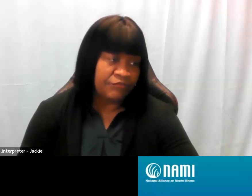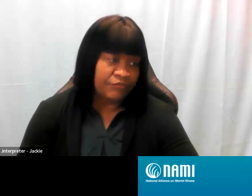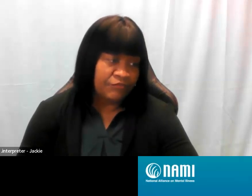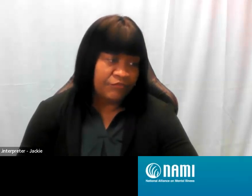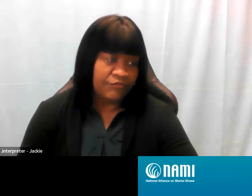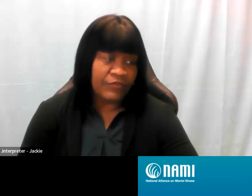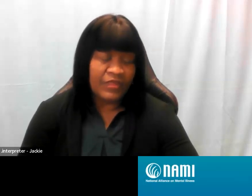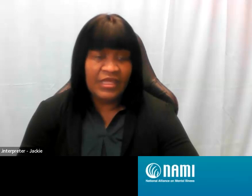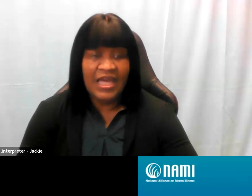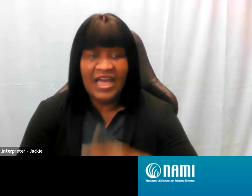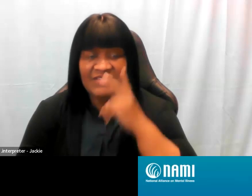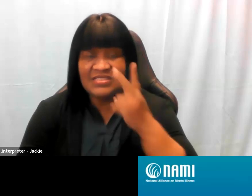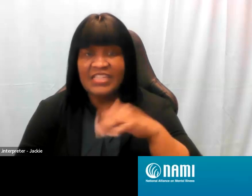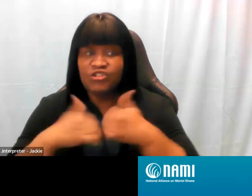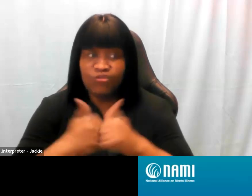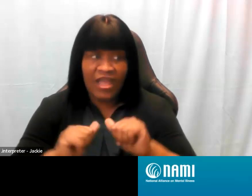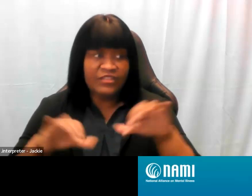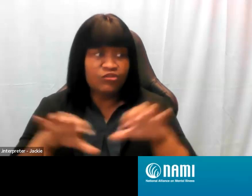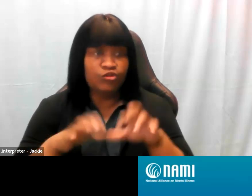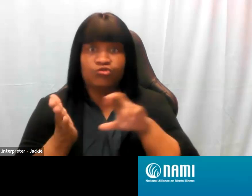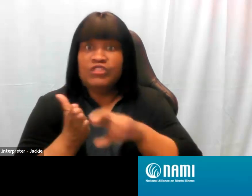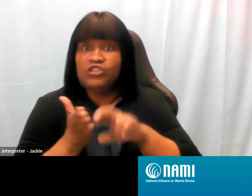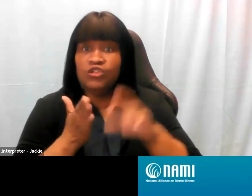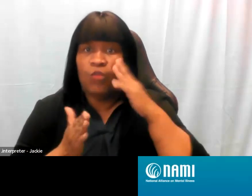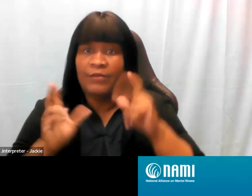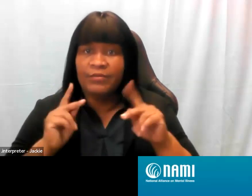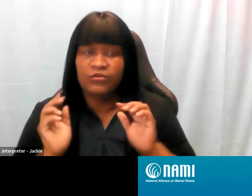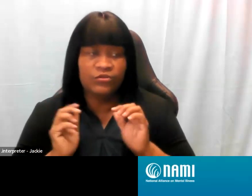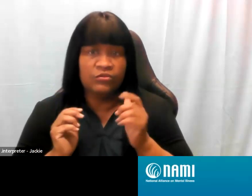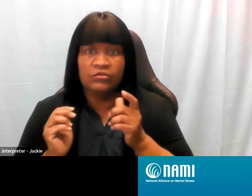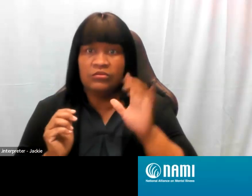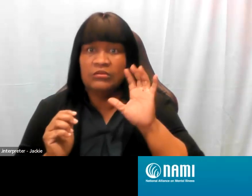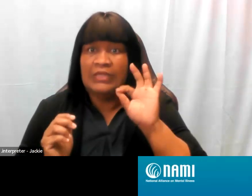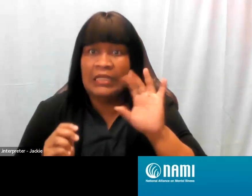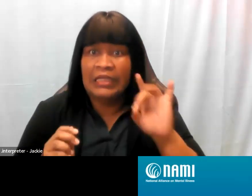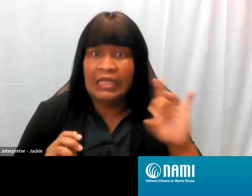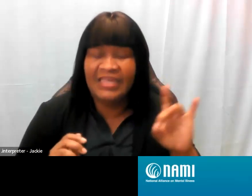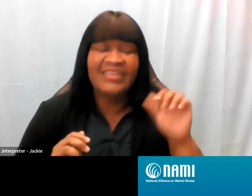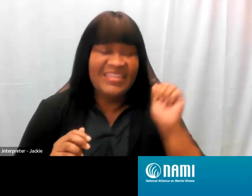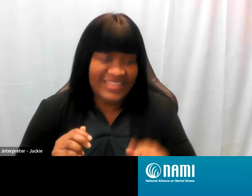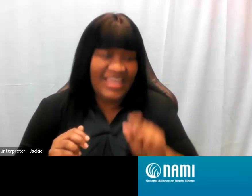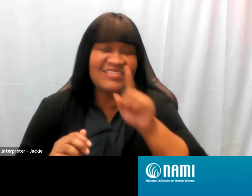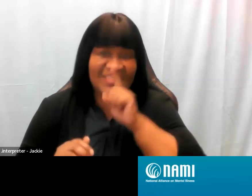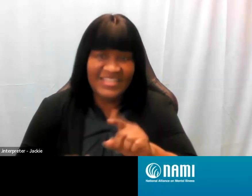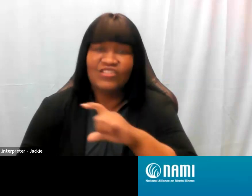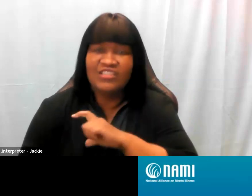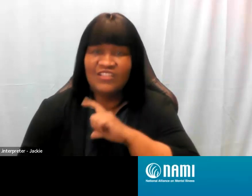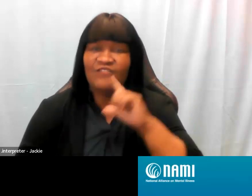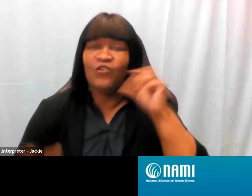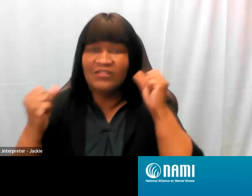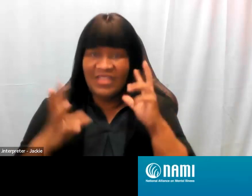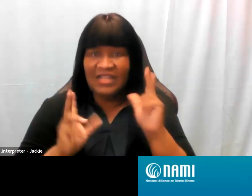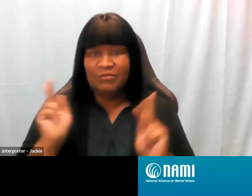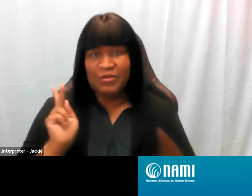do research on why people aren't calling 988, and, you know, is it law enforcement? Well, yes, it is law enforcement for a lot of people. And